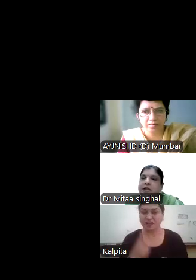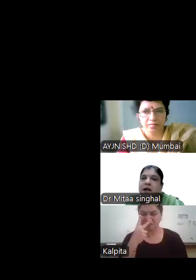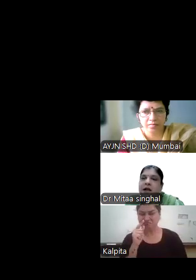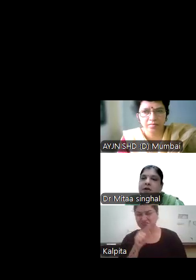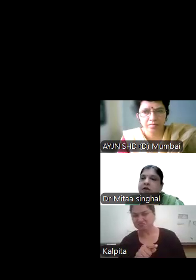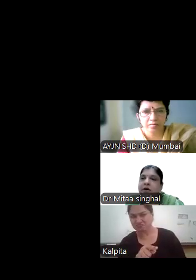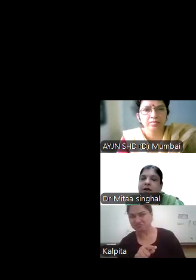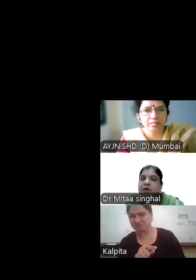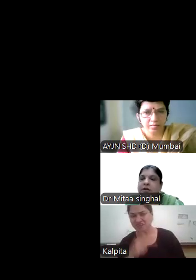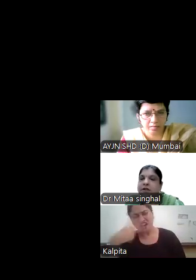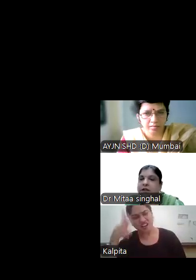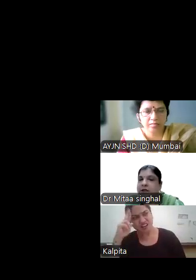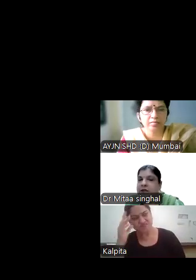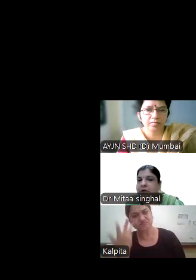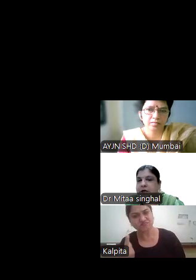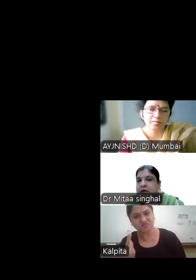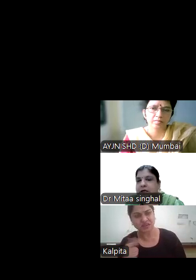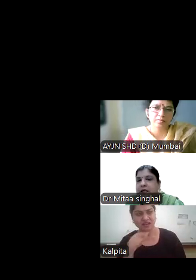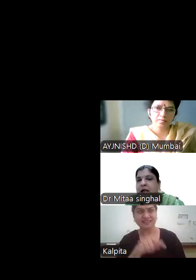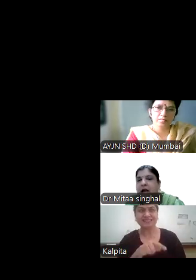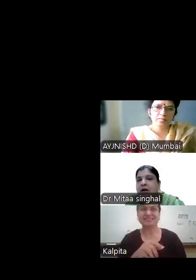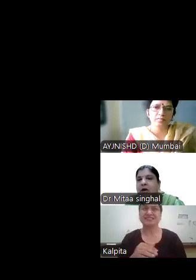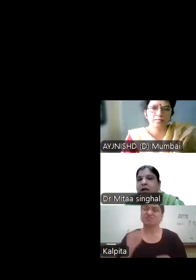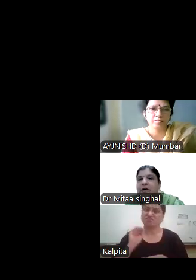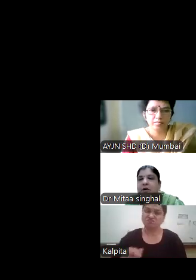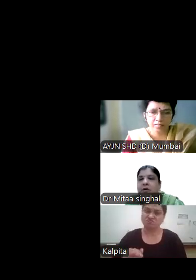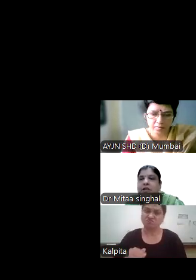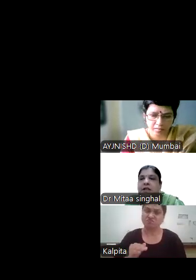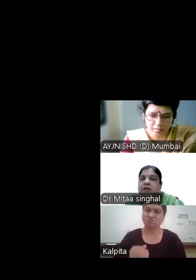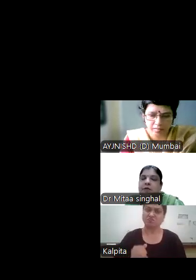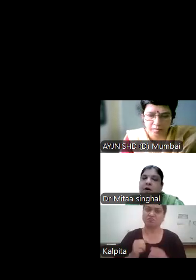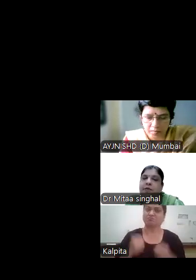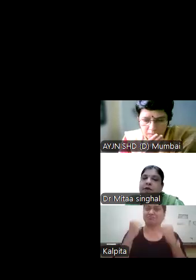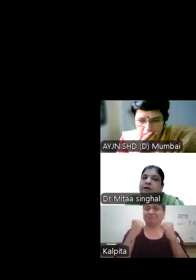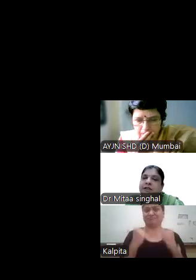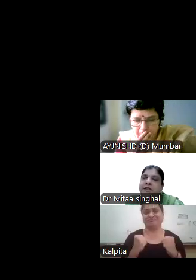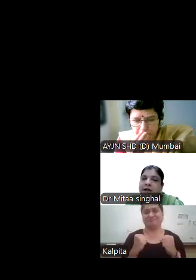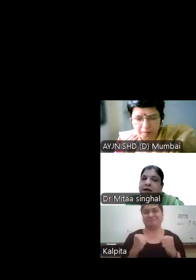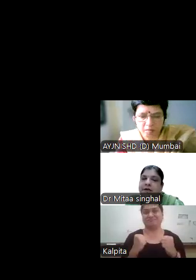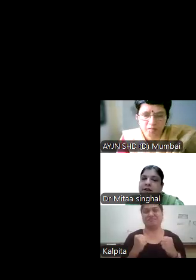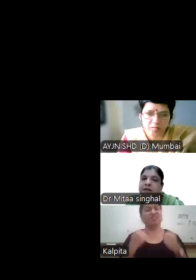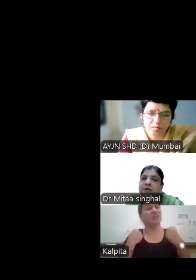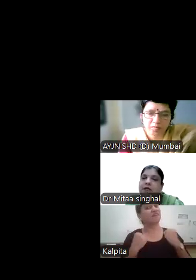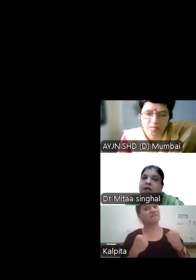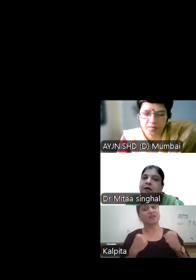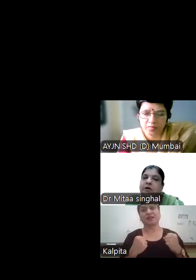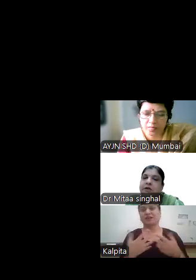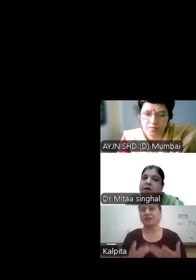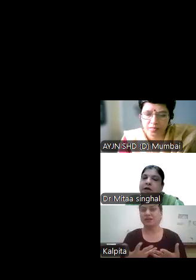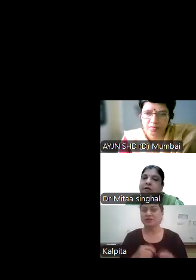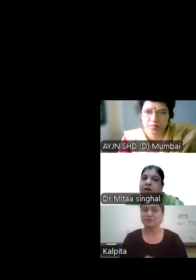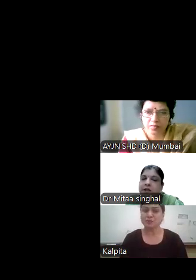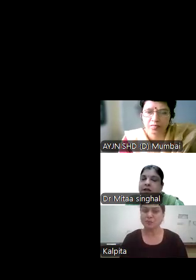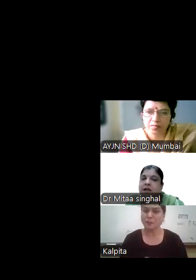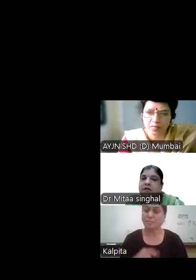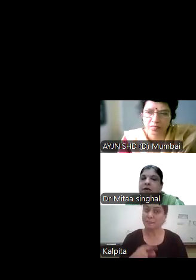delayed birth cry. The child was not able to sit independently and not able to do his age-appropriate physical activities. So when he came to